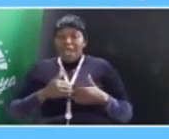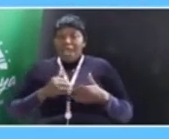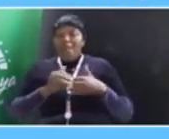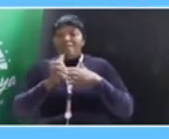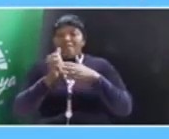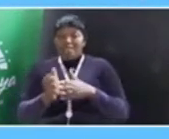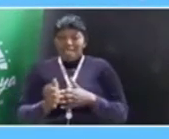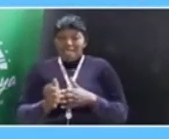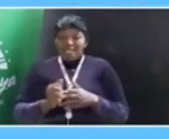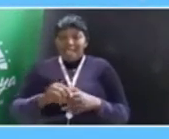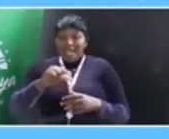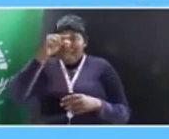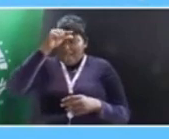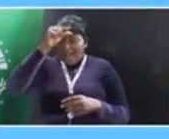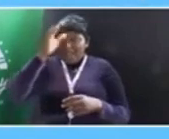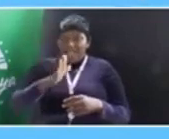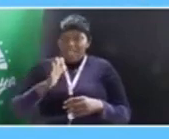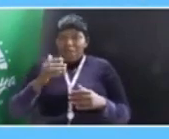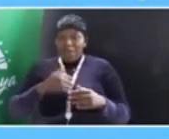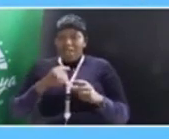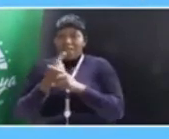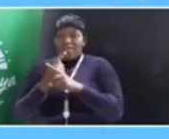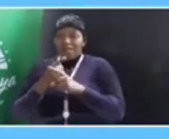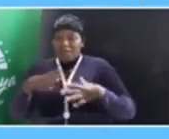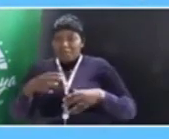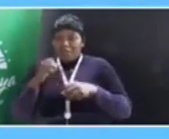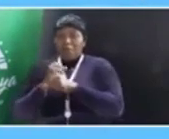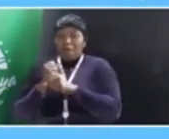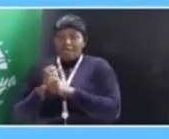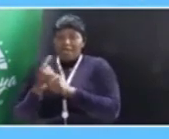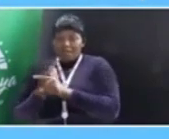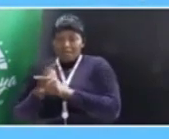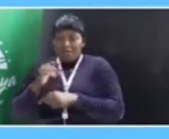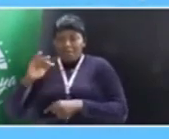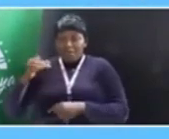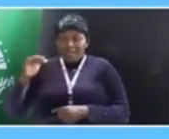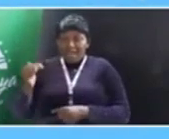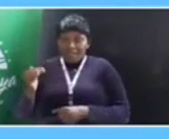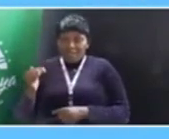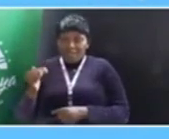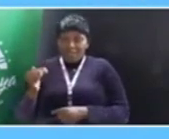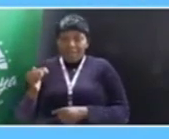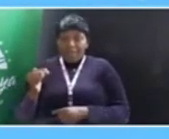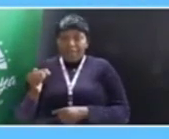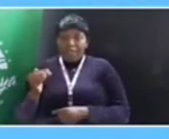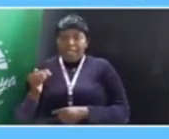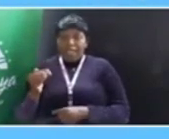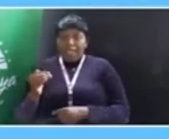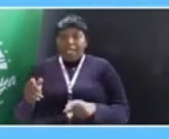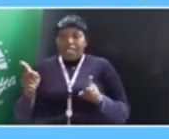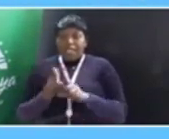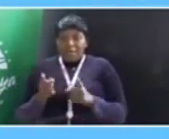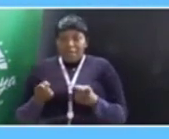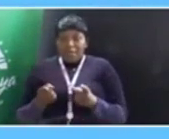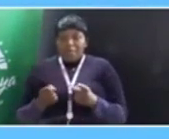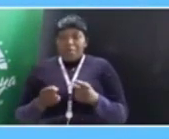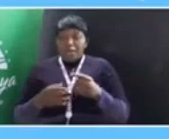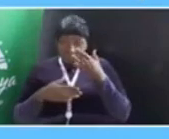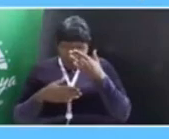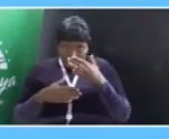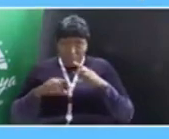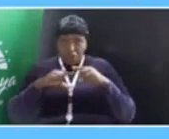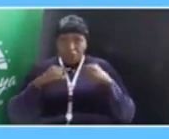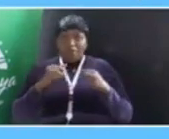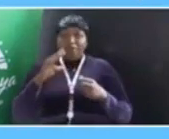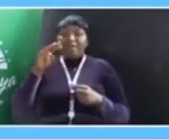counties, governors, we have different stakeholders from different counties, and we are privileged to host